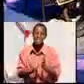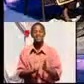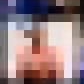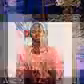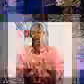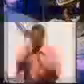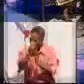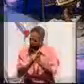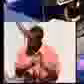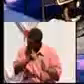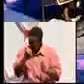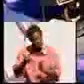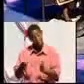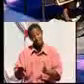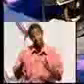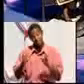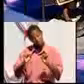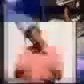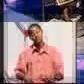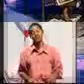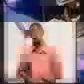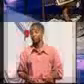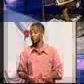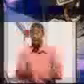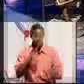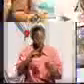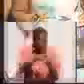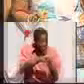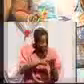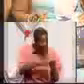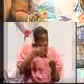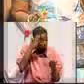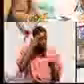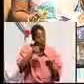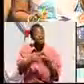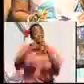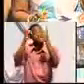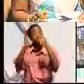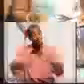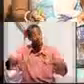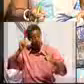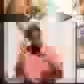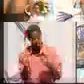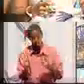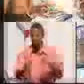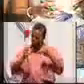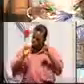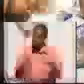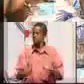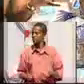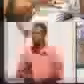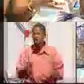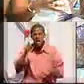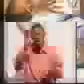in country, even outside the country. So once you apply and you are registered with us, that's where we will come in. So it's more or less you are